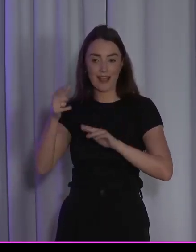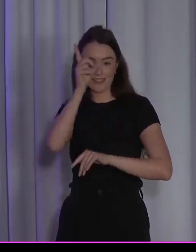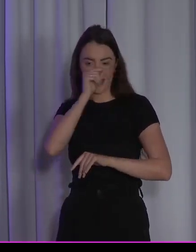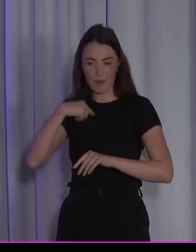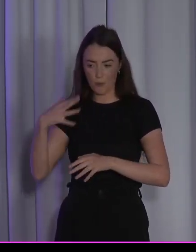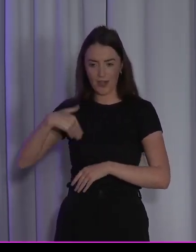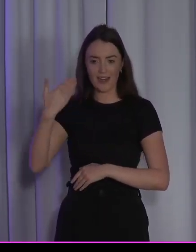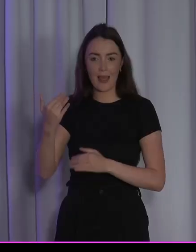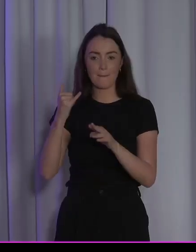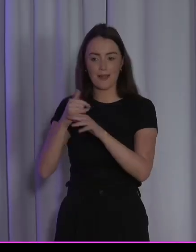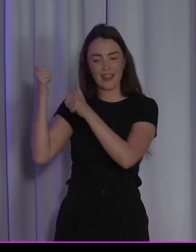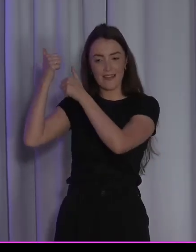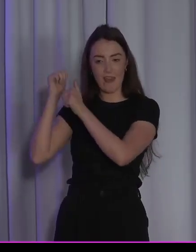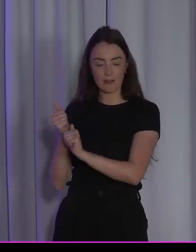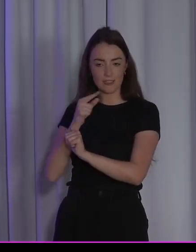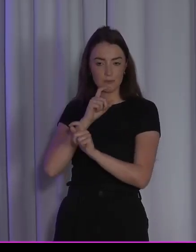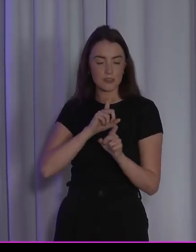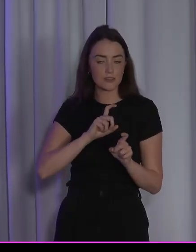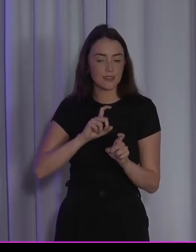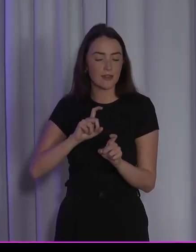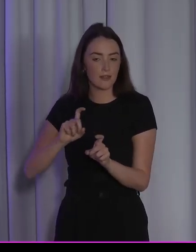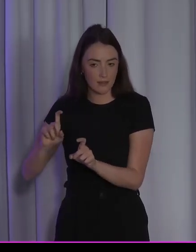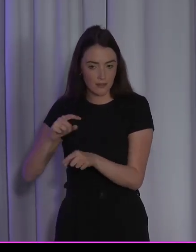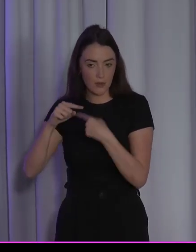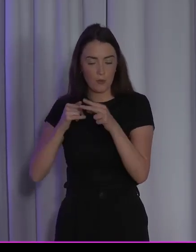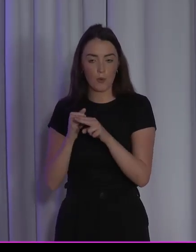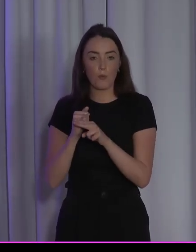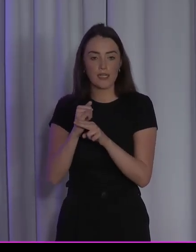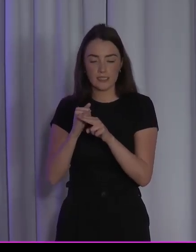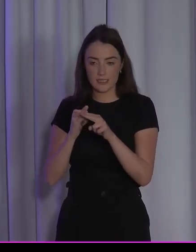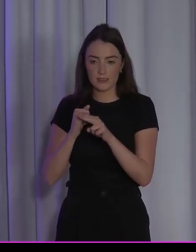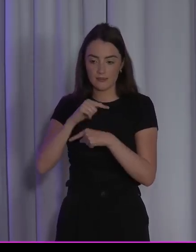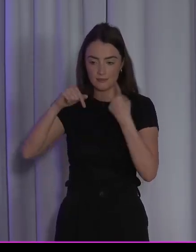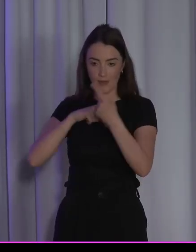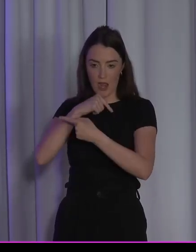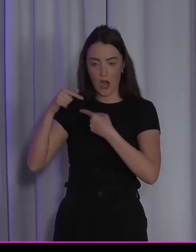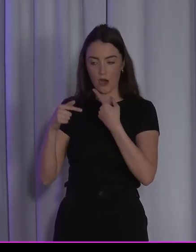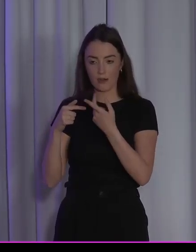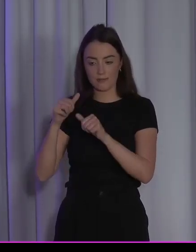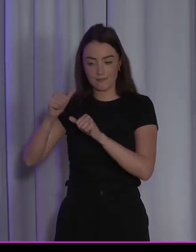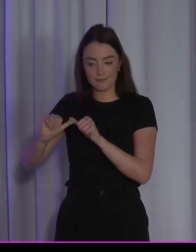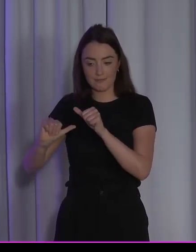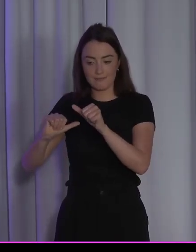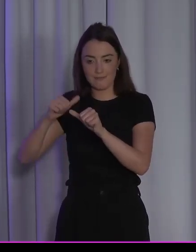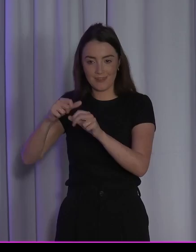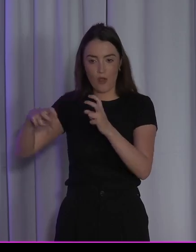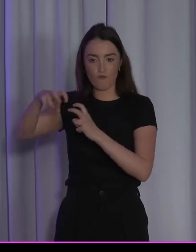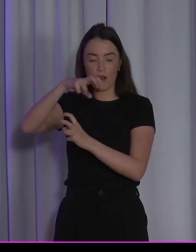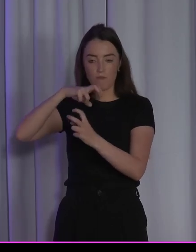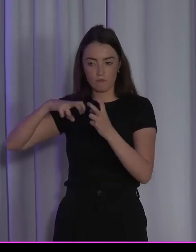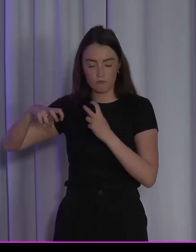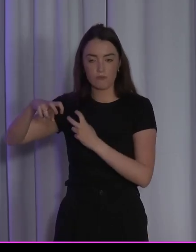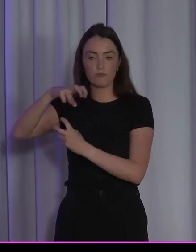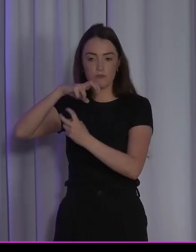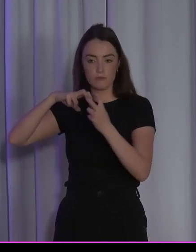like an inheritance. Still, we're waiting our turn on this dizzying merry-go-round. The great